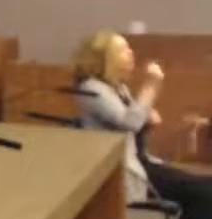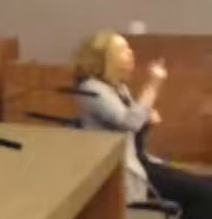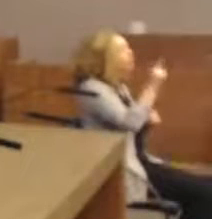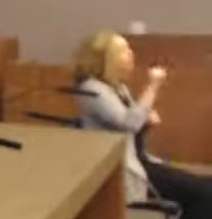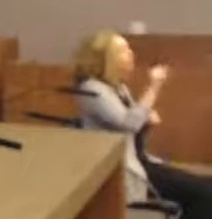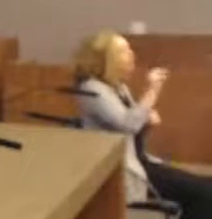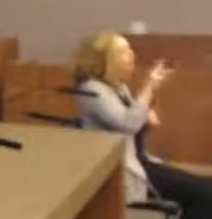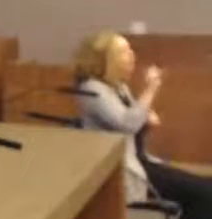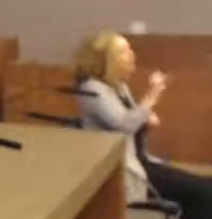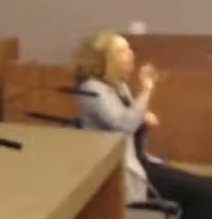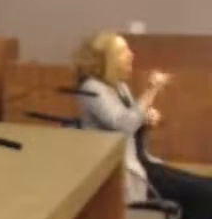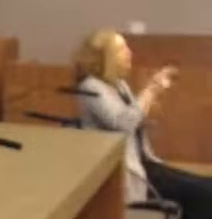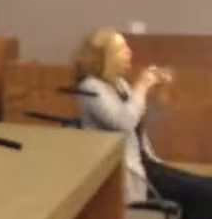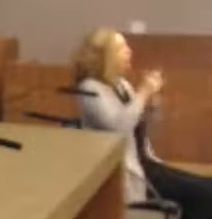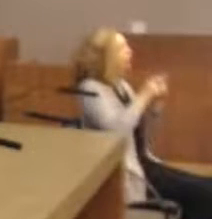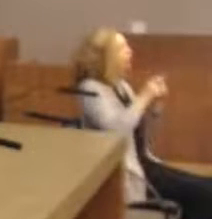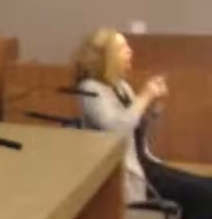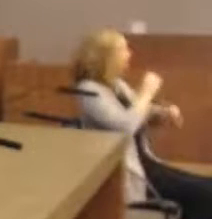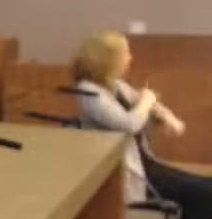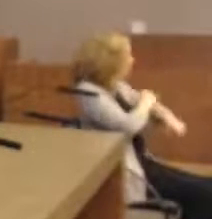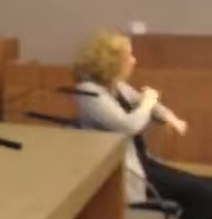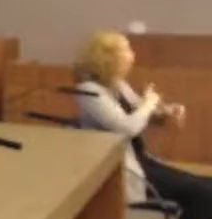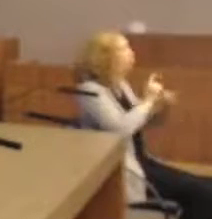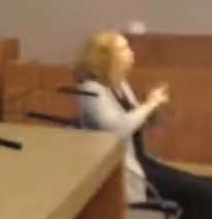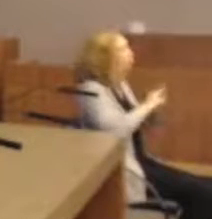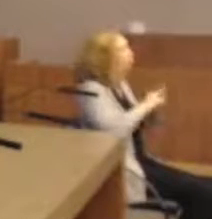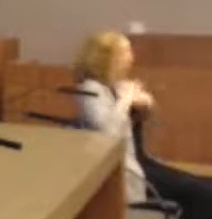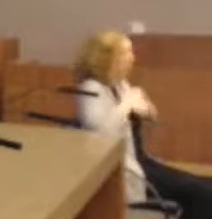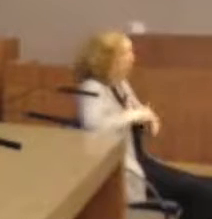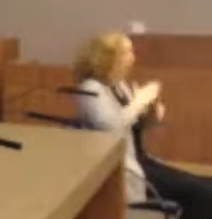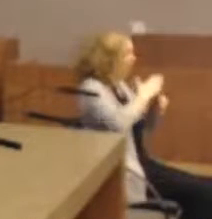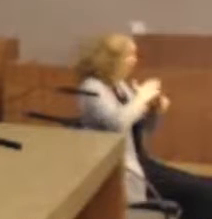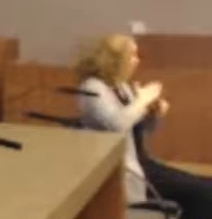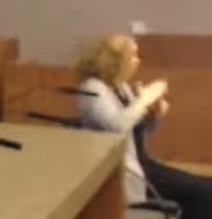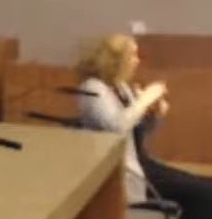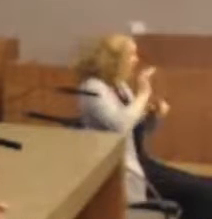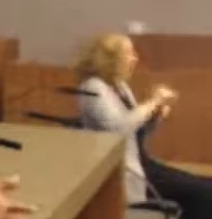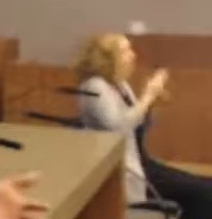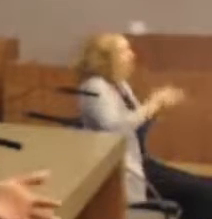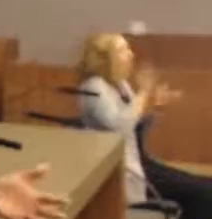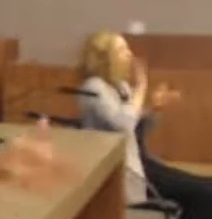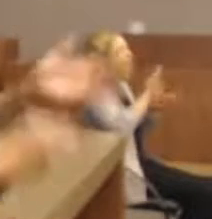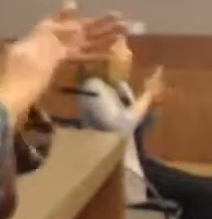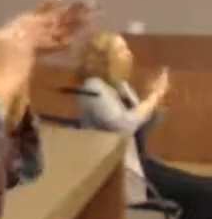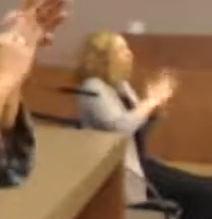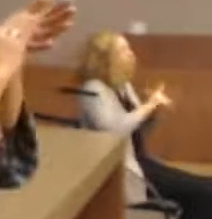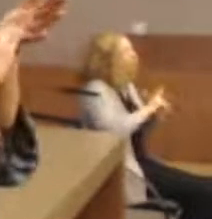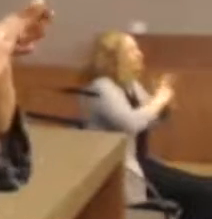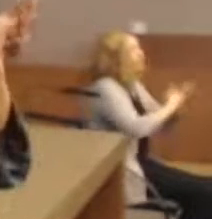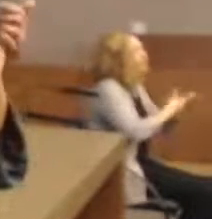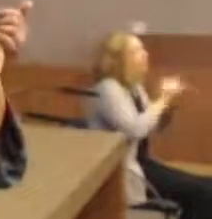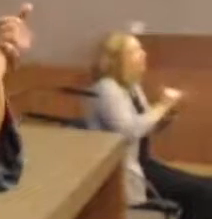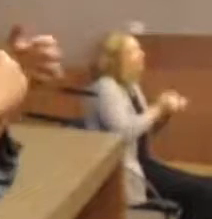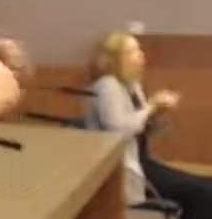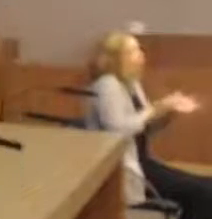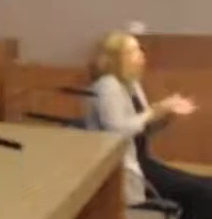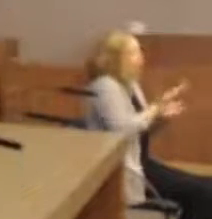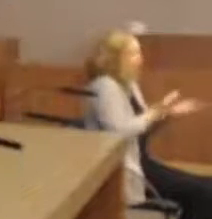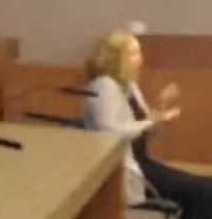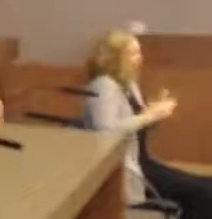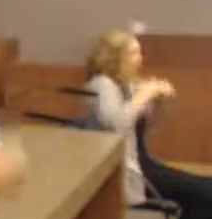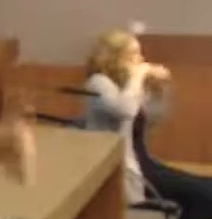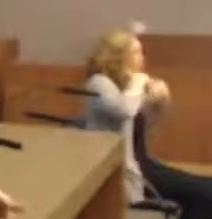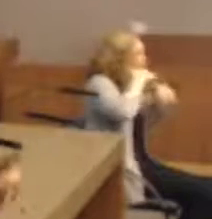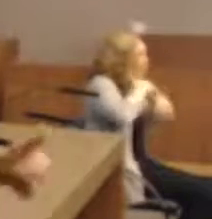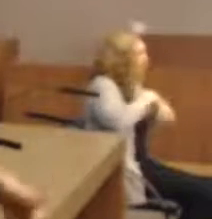our blood pressure, our body temperature. You know, it's the thing that's going to get activated in trauma that makes our hands sweat, our heart